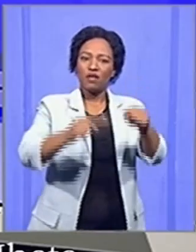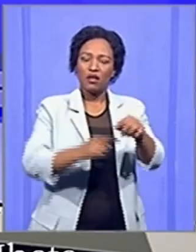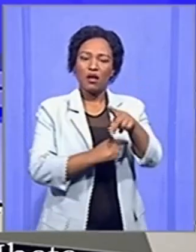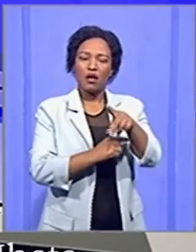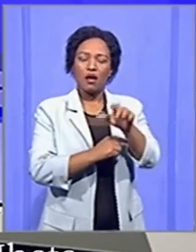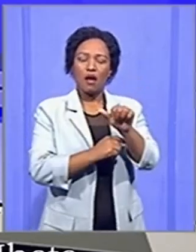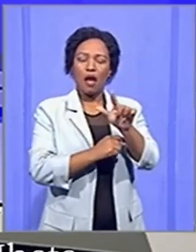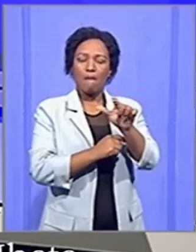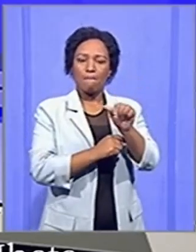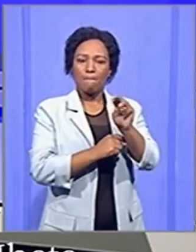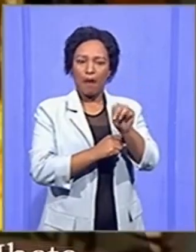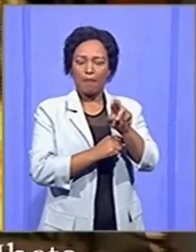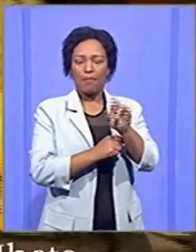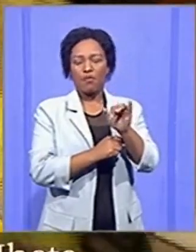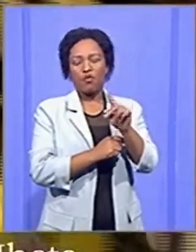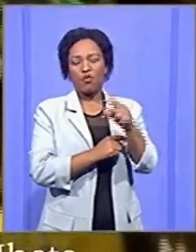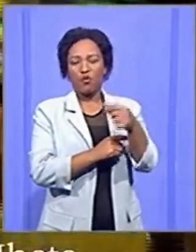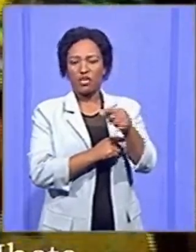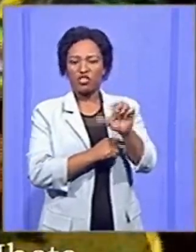Johannesburg.